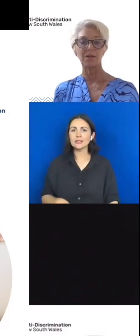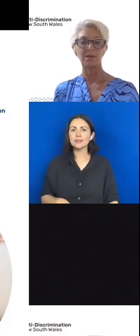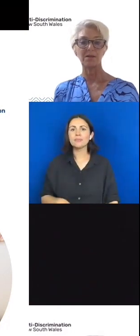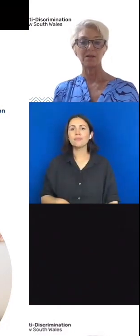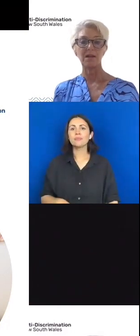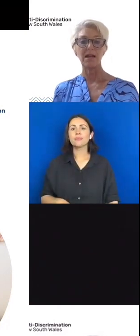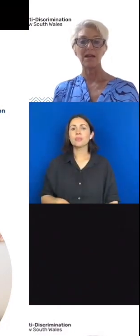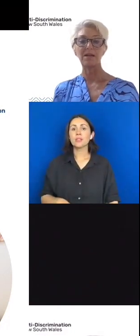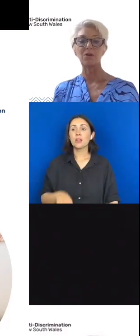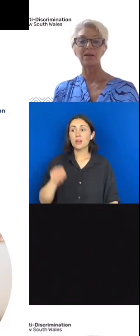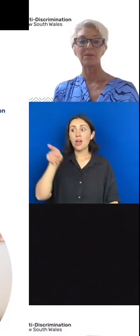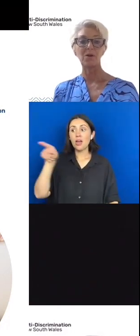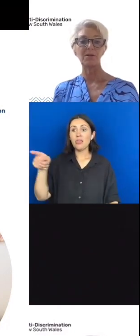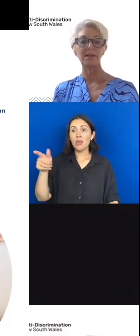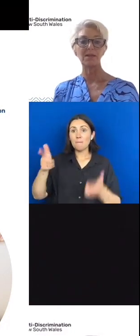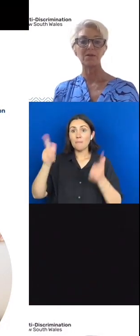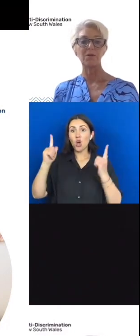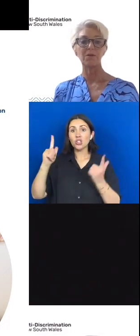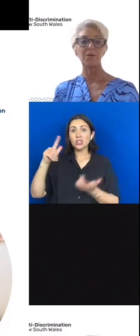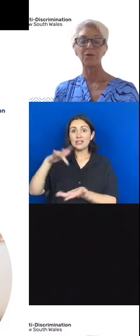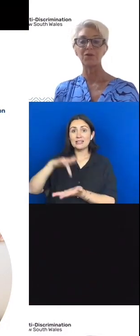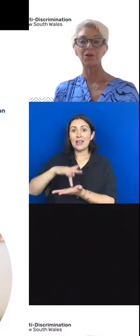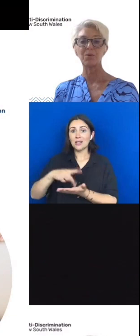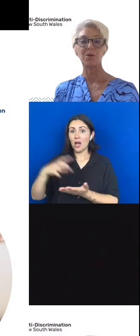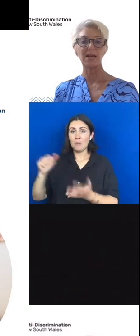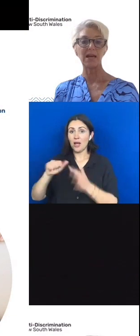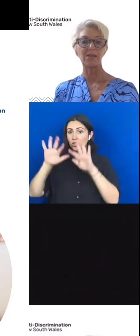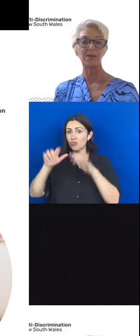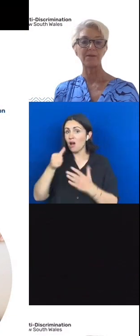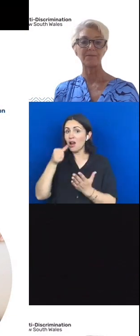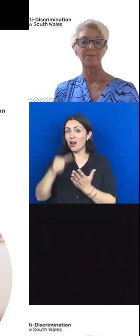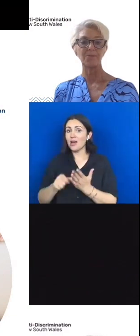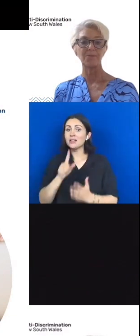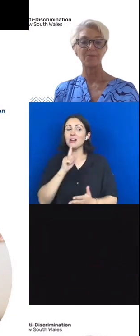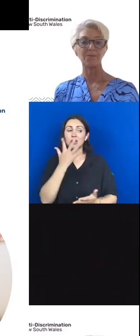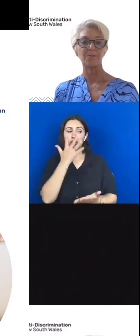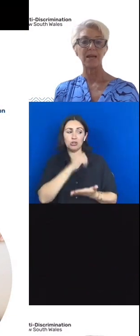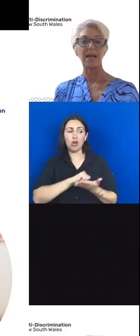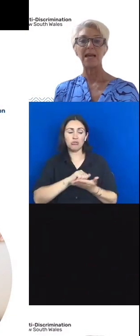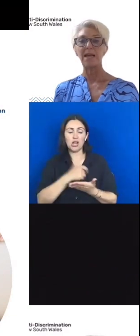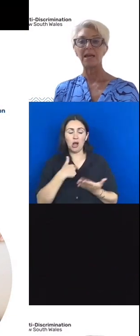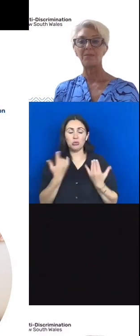wrong, an agreed process for future communication,